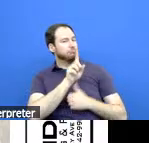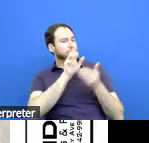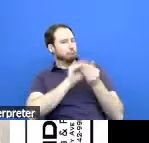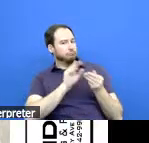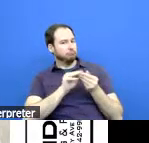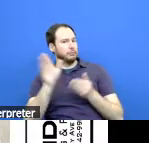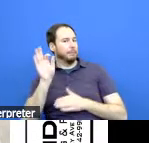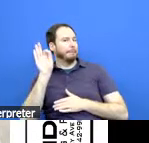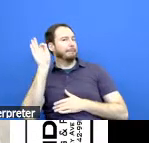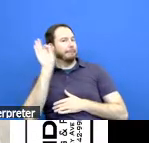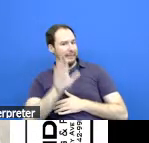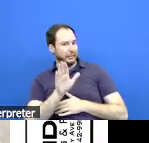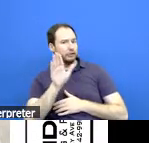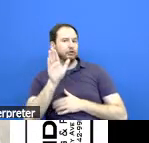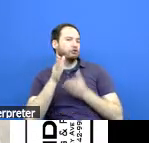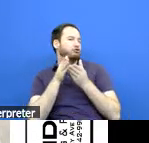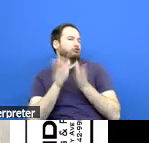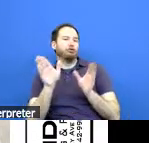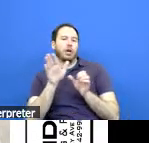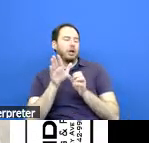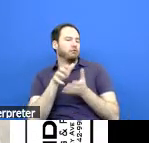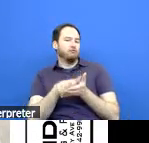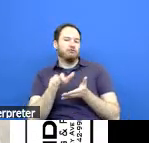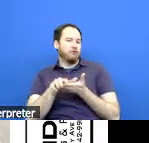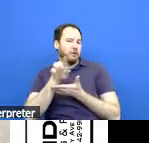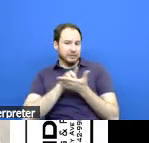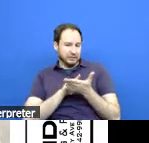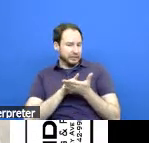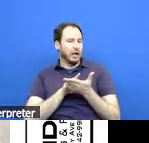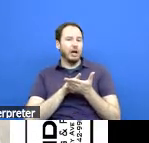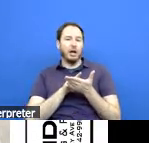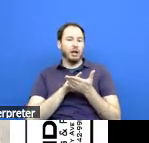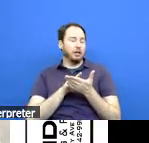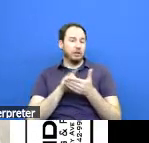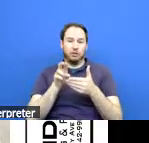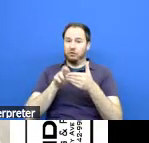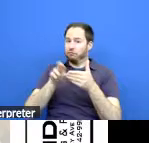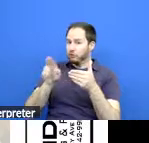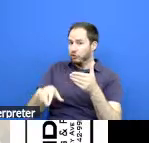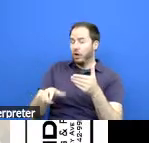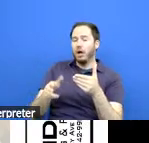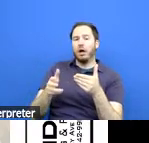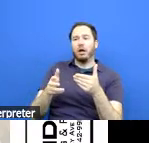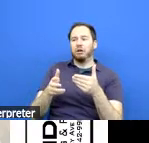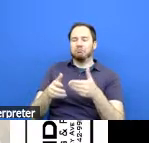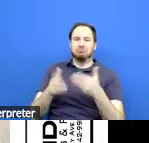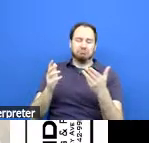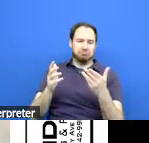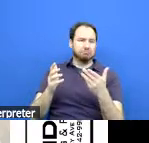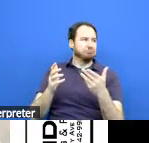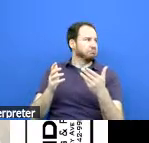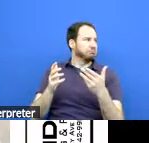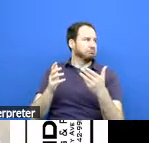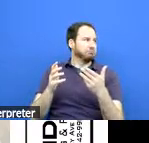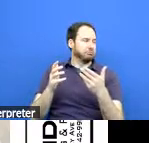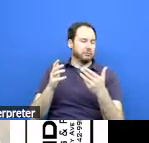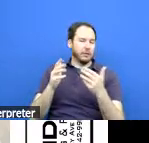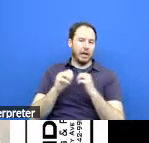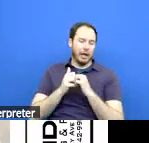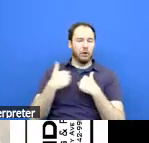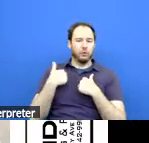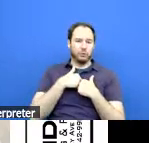the general design, Mhm. and whatever they end up with typically is especially because the